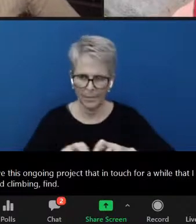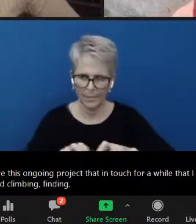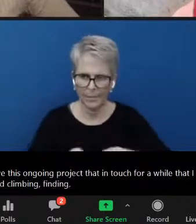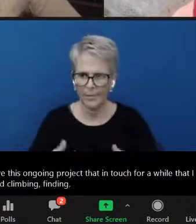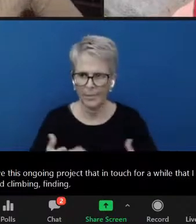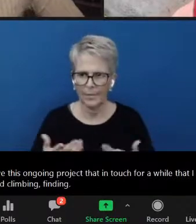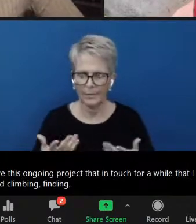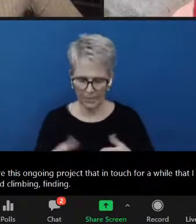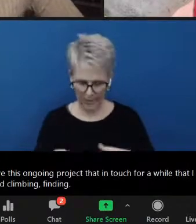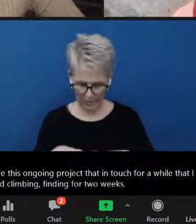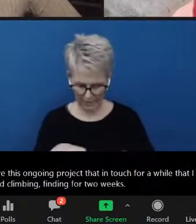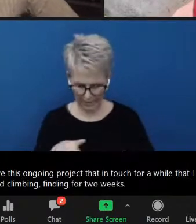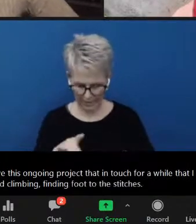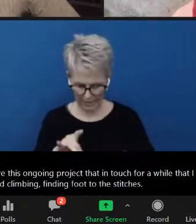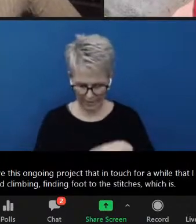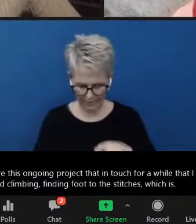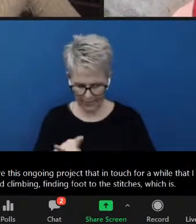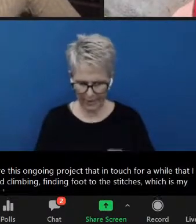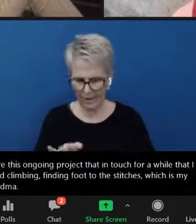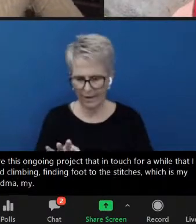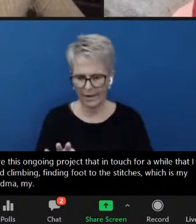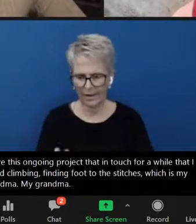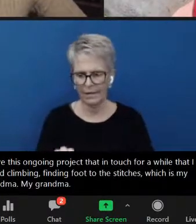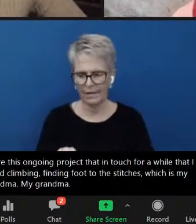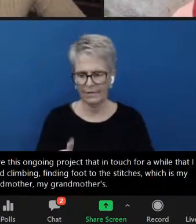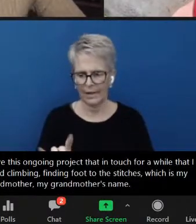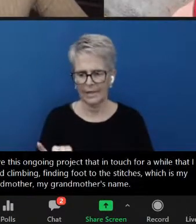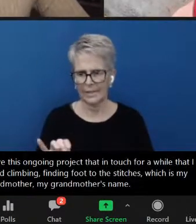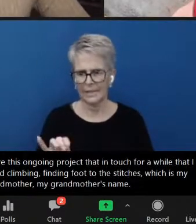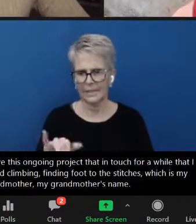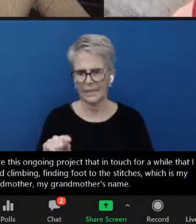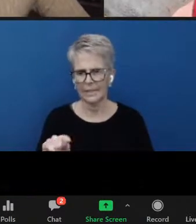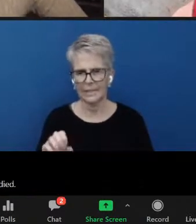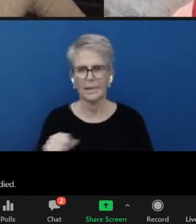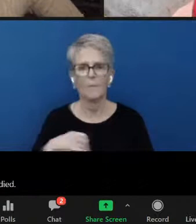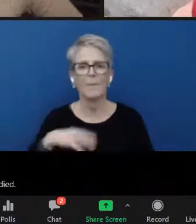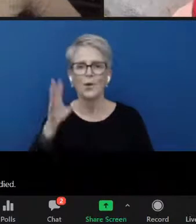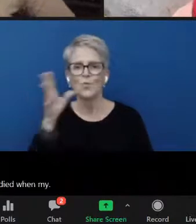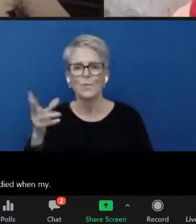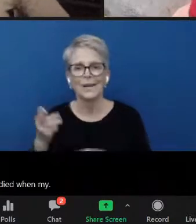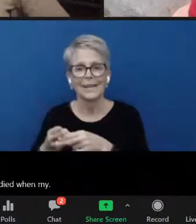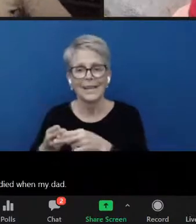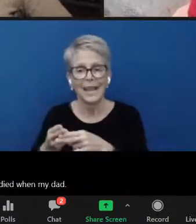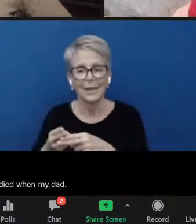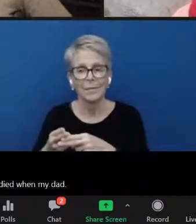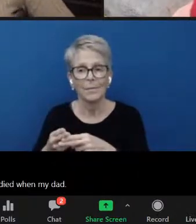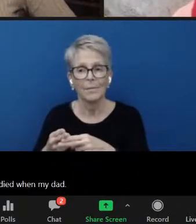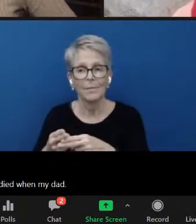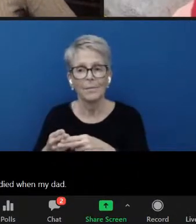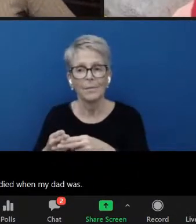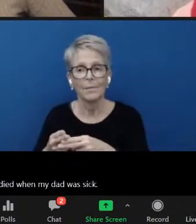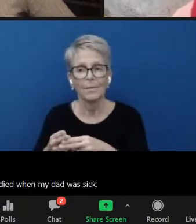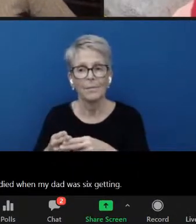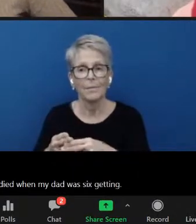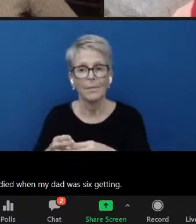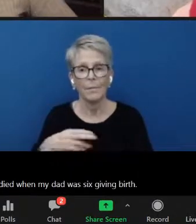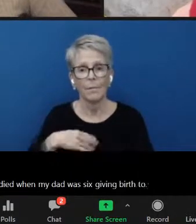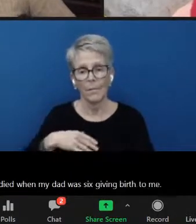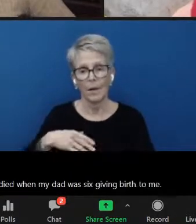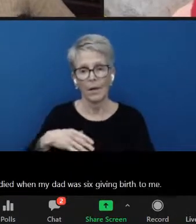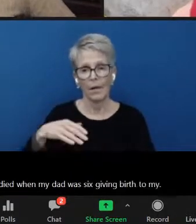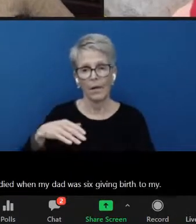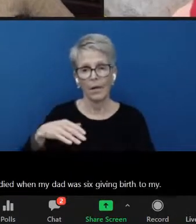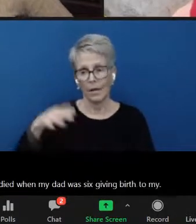finding Felicitas, which is my grandmother's name. She died when my dad was six, giving birth to